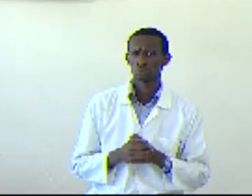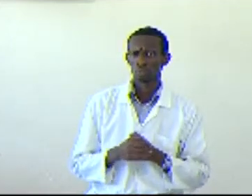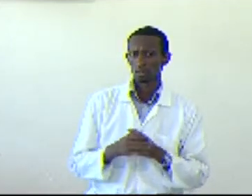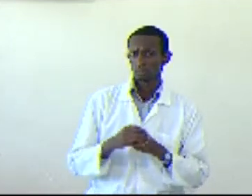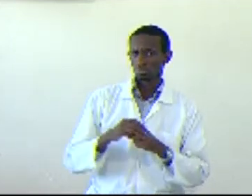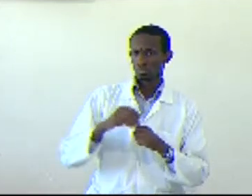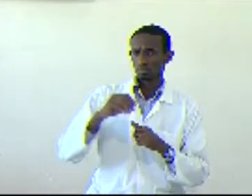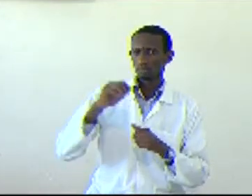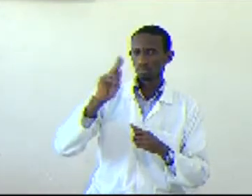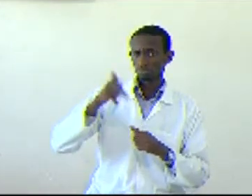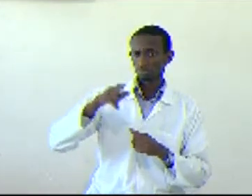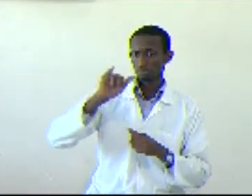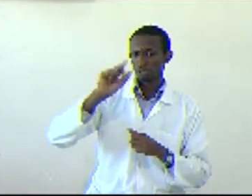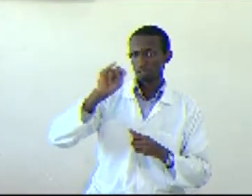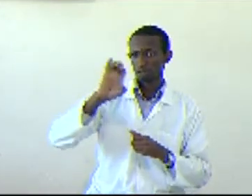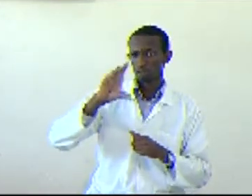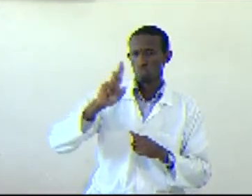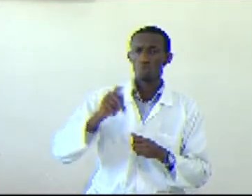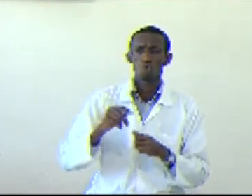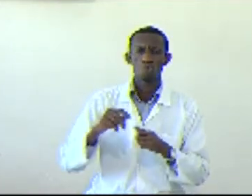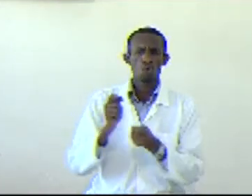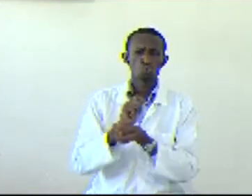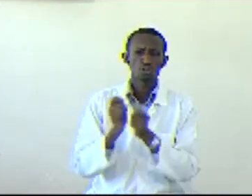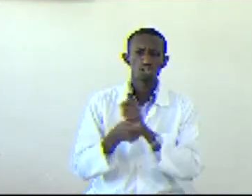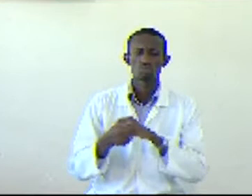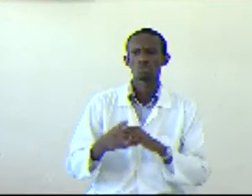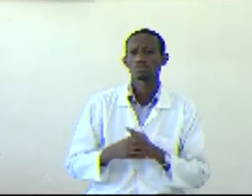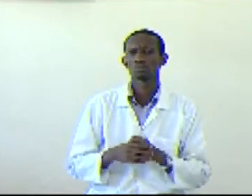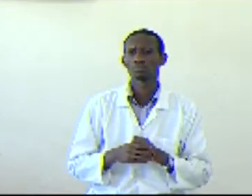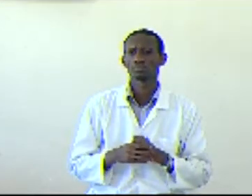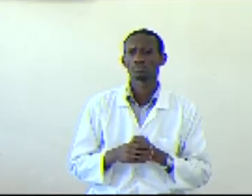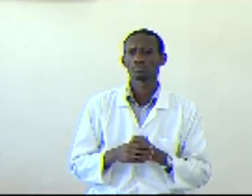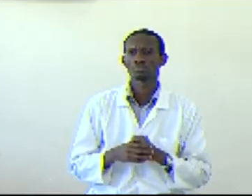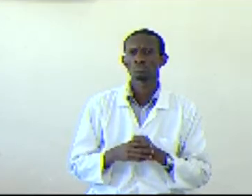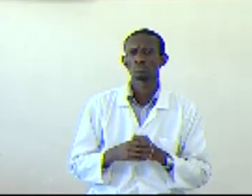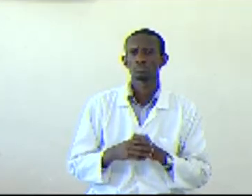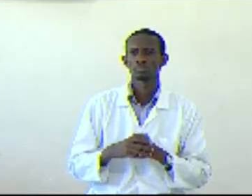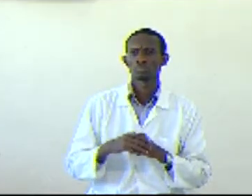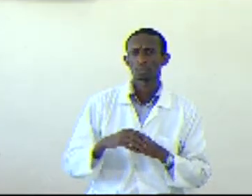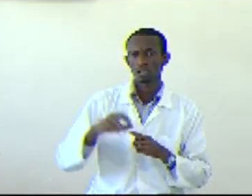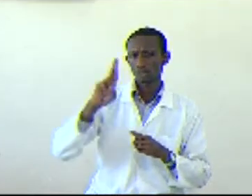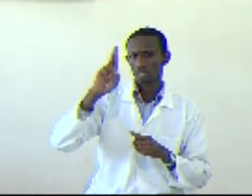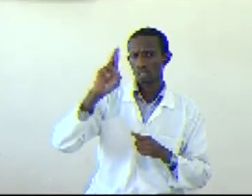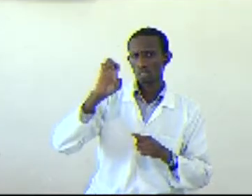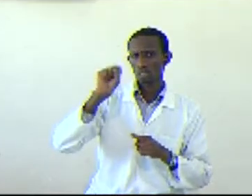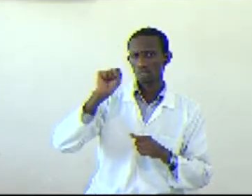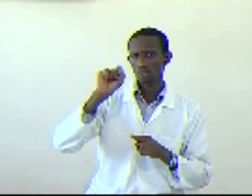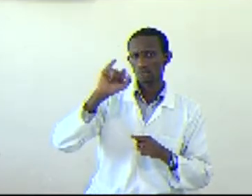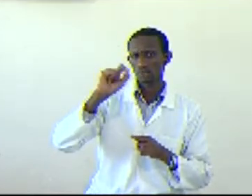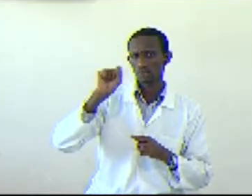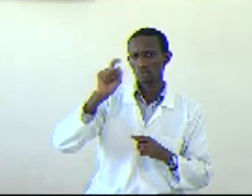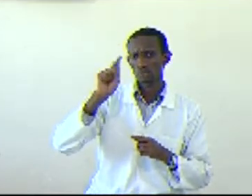of the wire, and the current also is changing, okay? So we